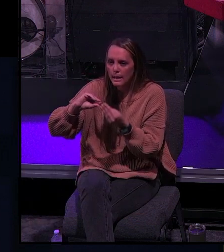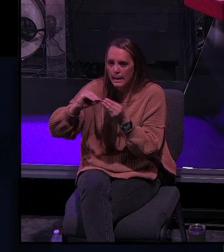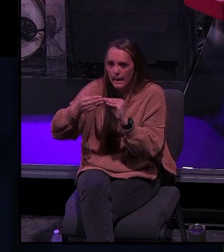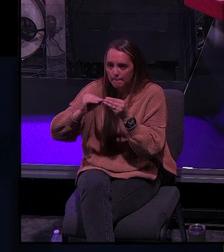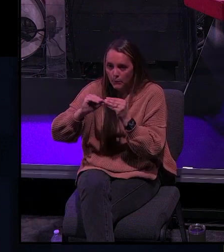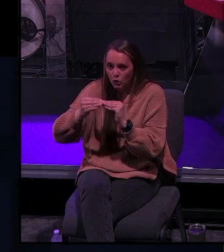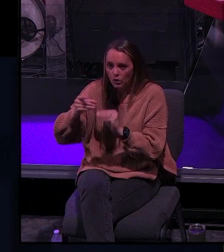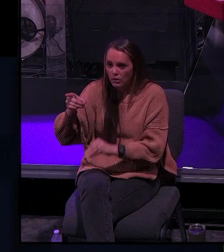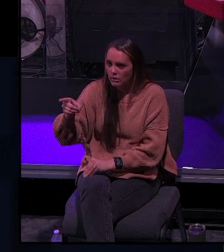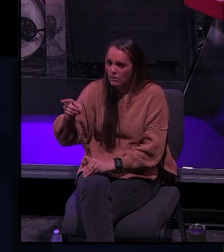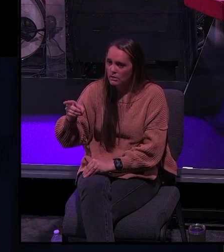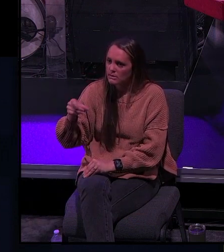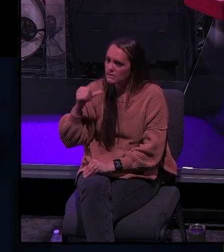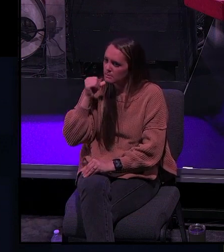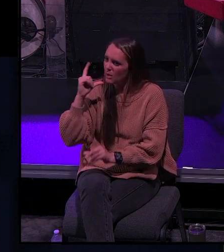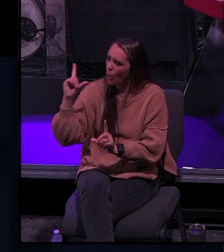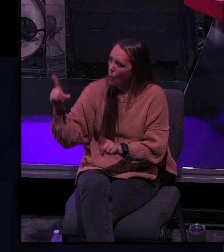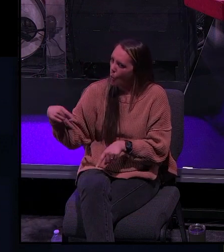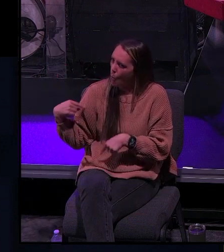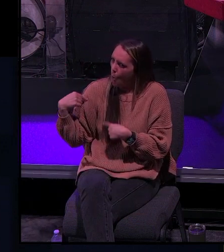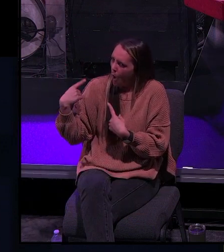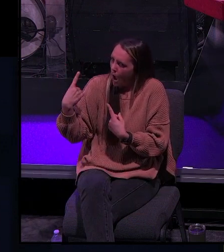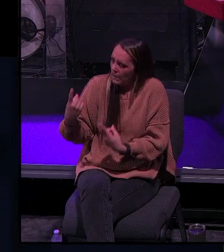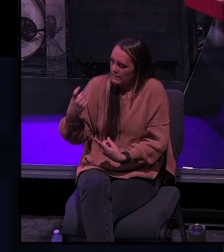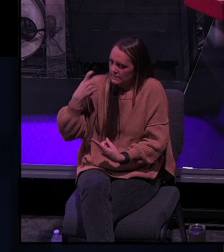hasn't been there in a while.